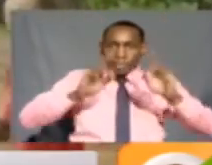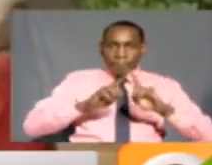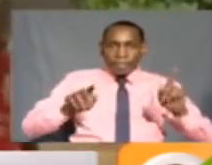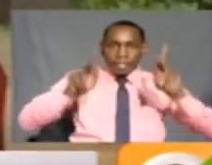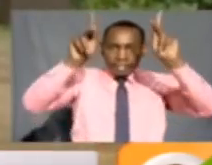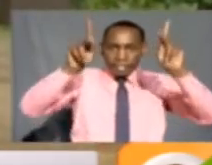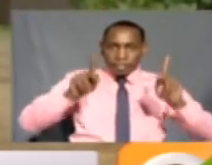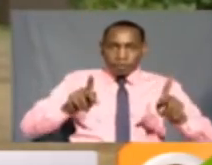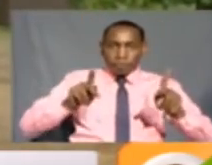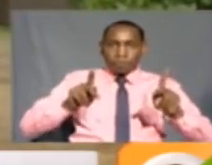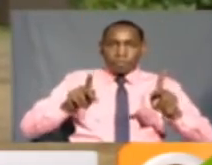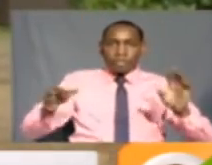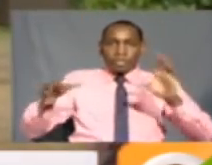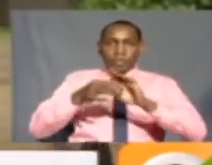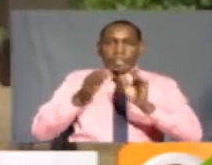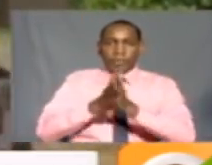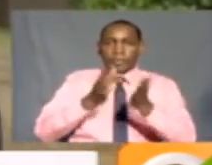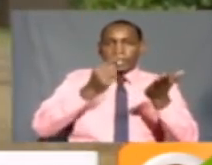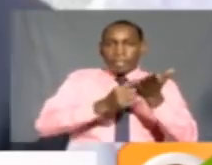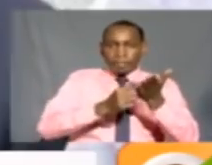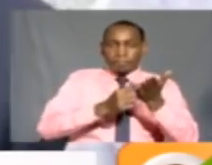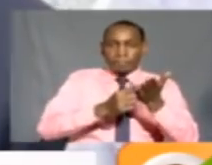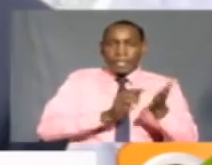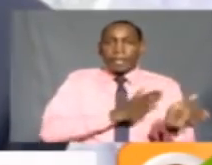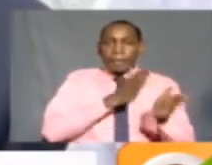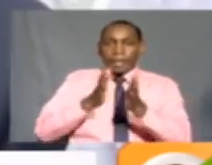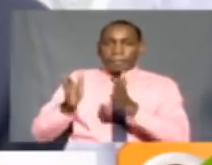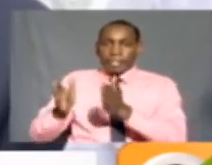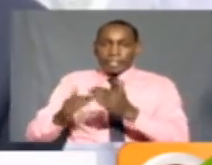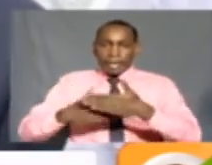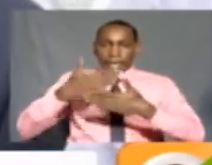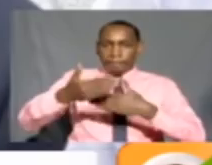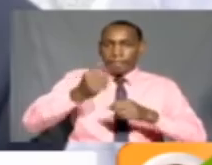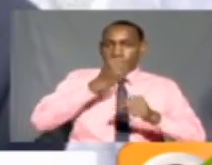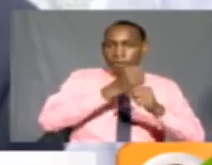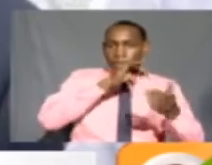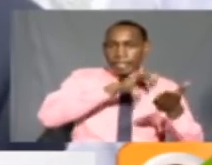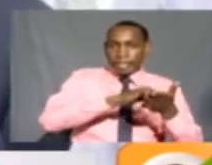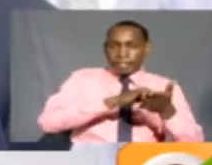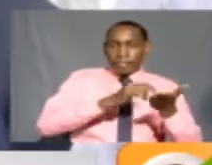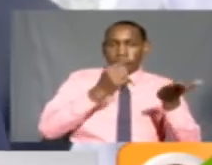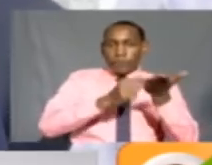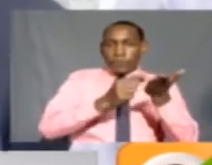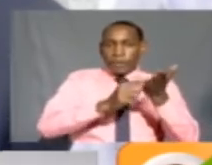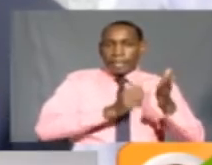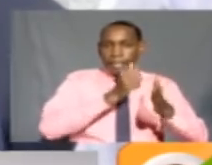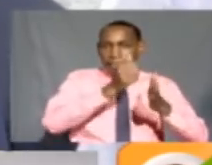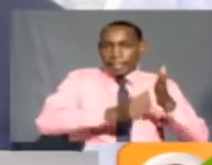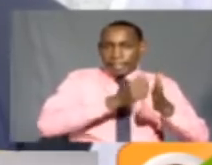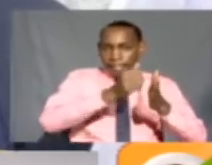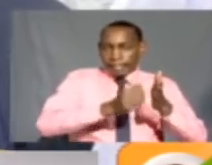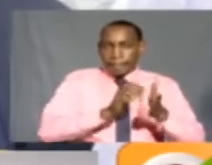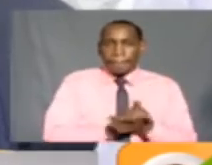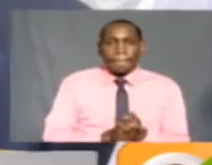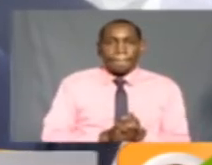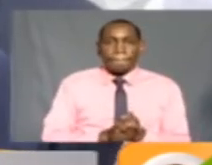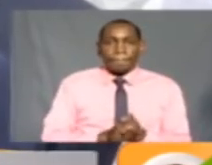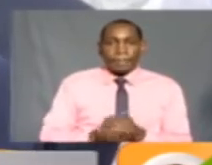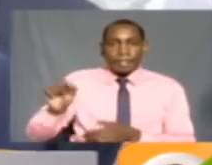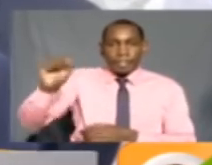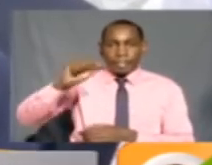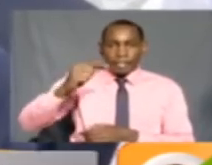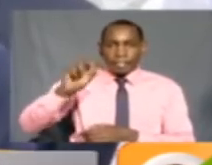line running all the way to Kampala was on the way. After doing that Malaba wing, or artery of